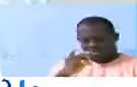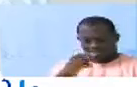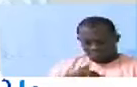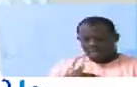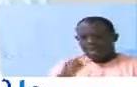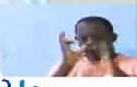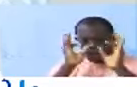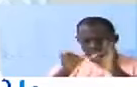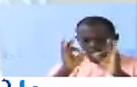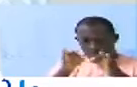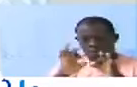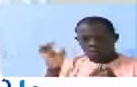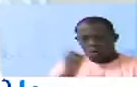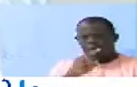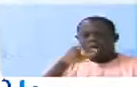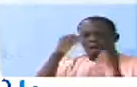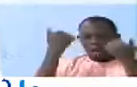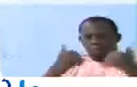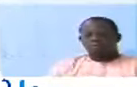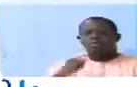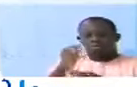to, what I am saying should be very clear